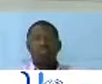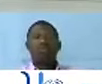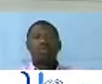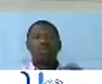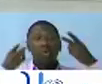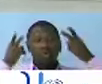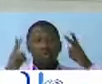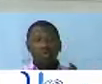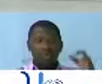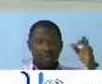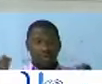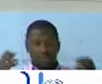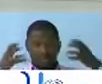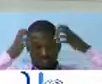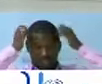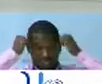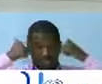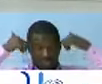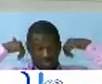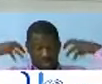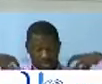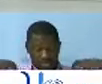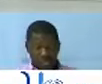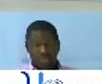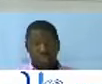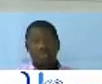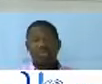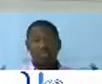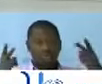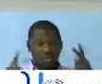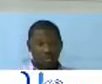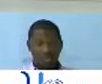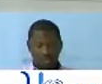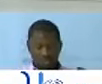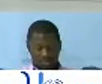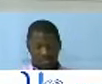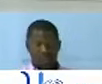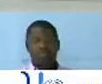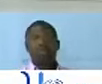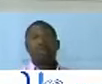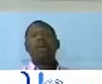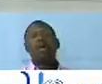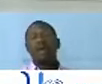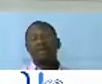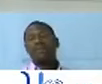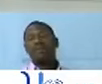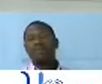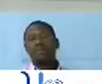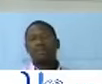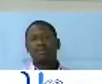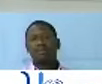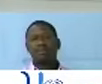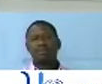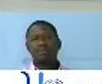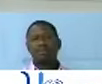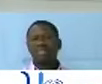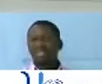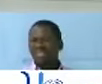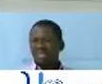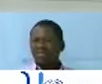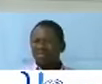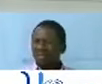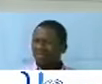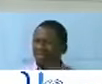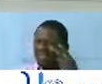remember this. Bo sax mu ngi sol won solini lawyer bi. It just brought me that Idi Amin movie moment, you know, Idi